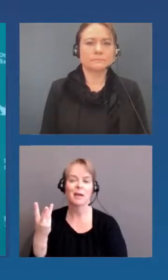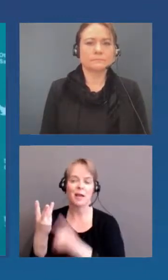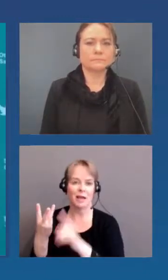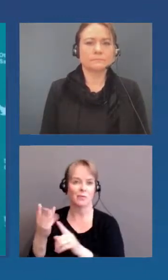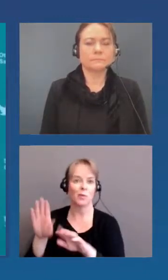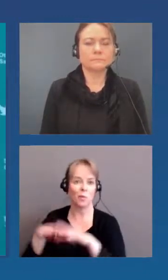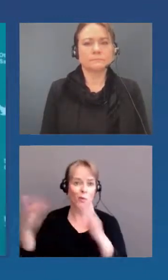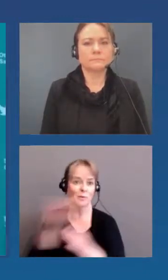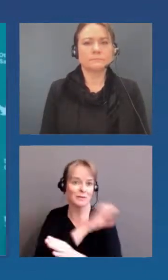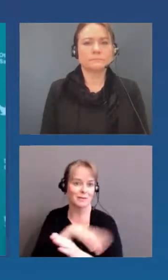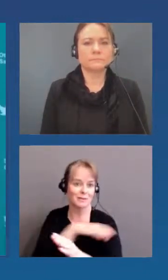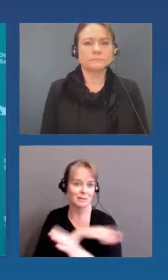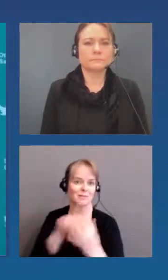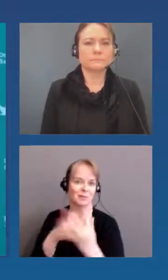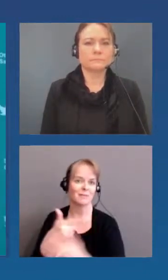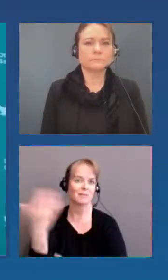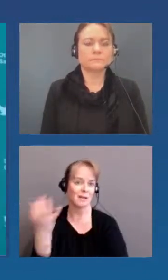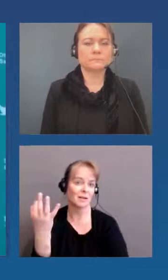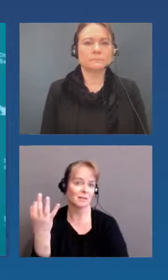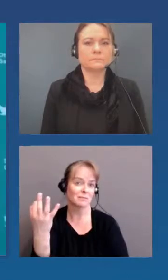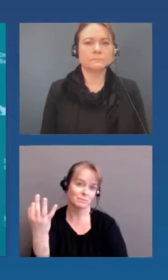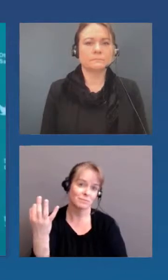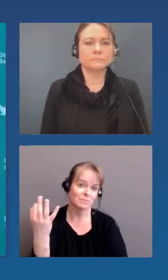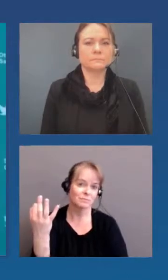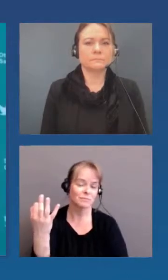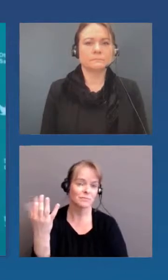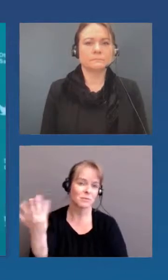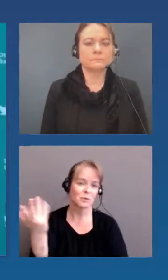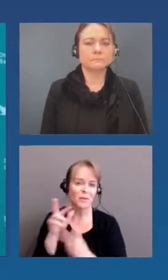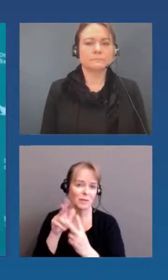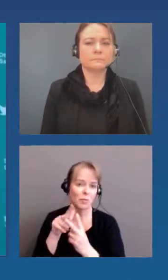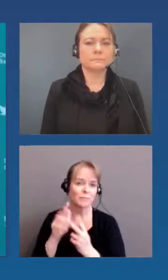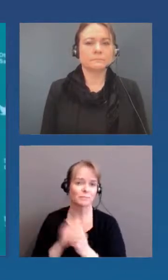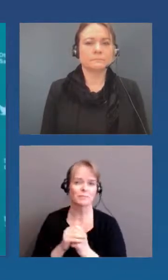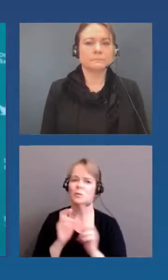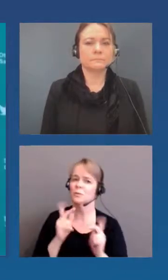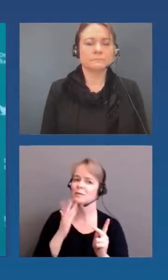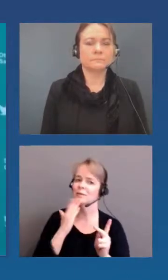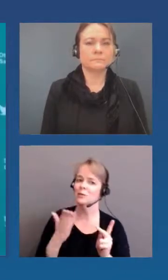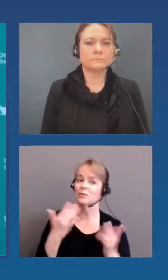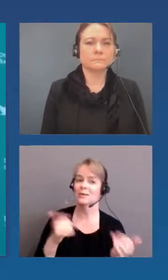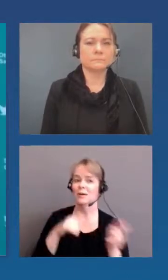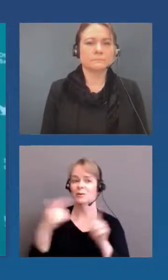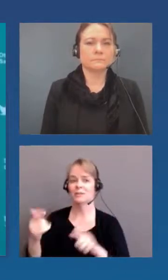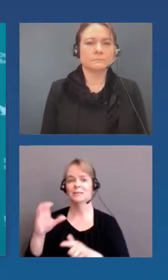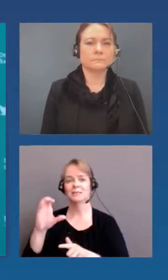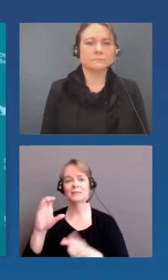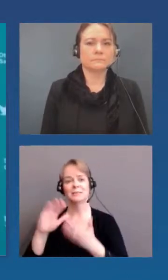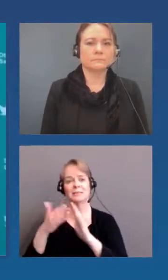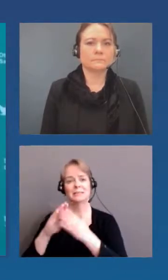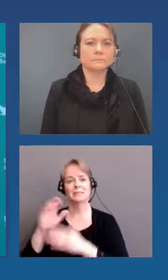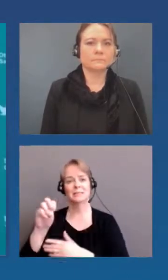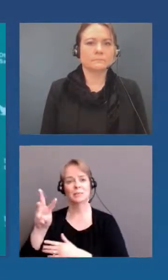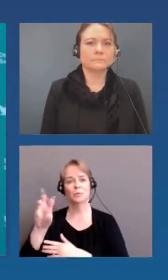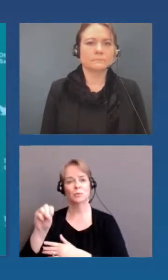All right, thank you. Thank you, Stu. We will now move on to City News Ottawa and Eric O'Brien.